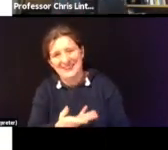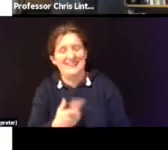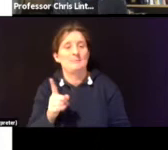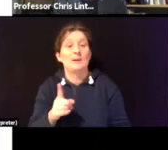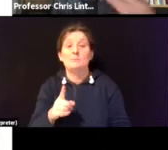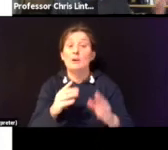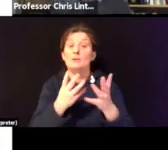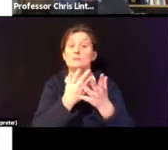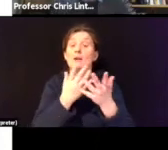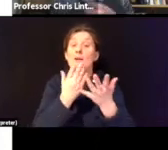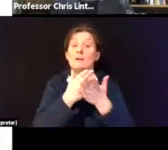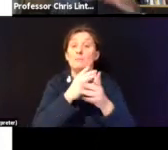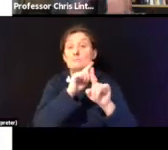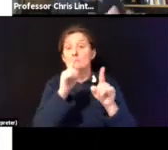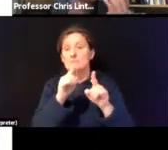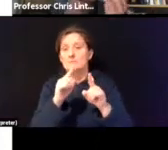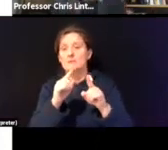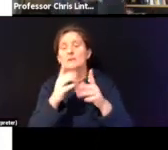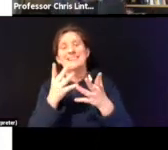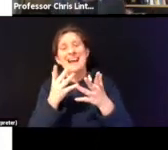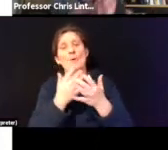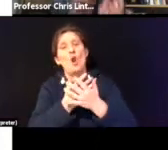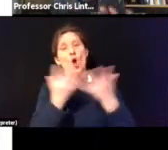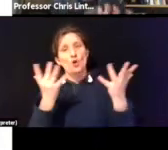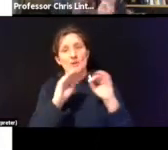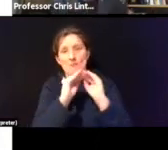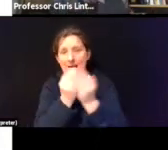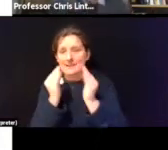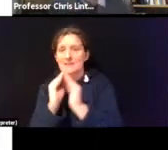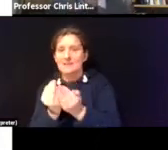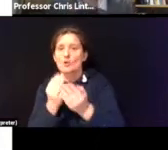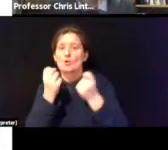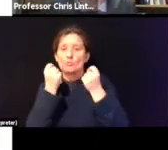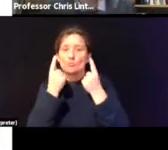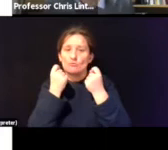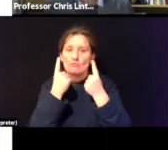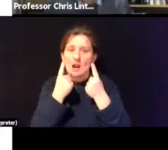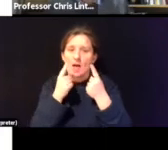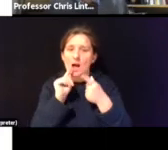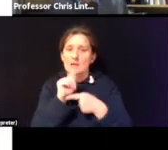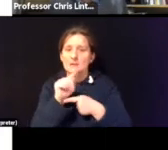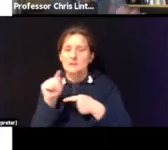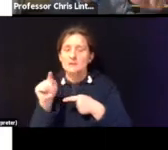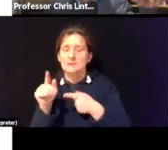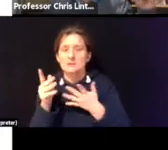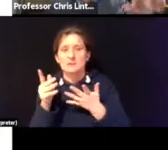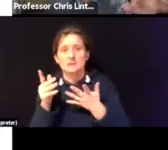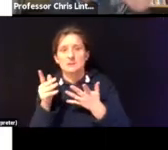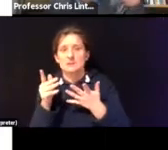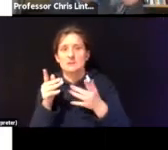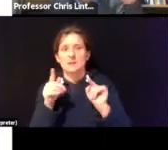more detail, because that would have been the story a few years ago, but now we've got more planets. We're beginning to see detail in these populations. And